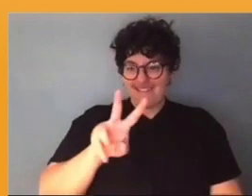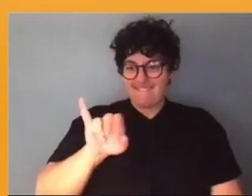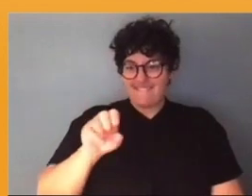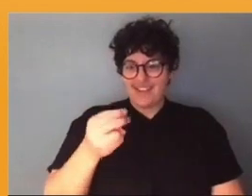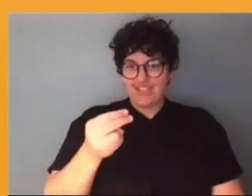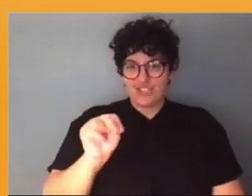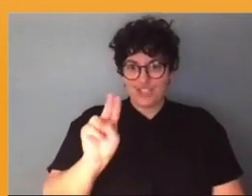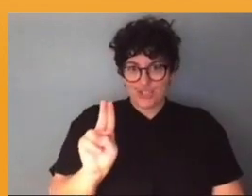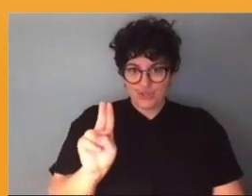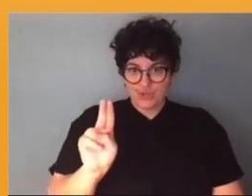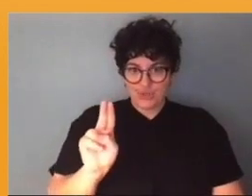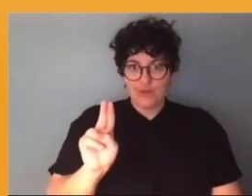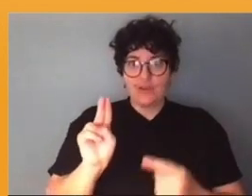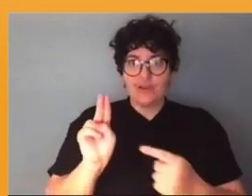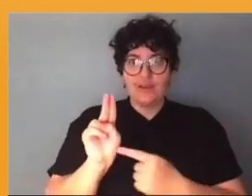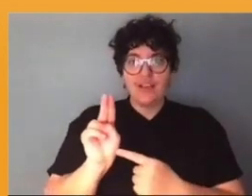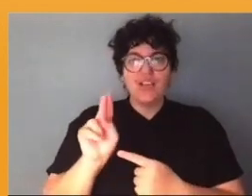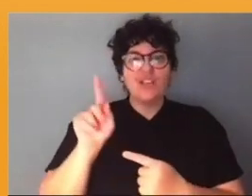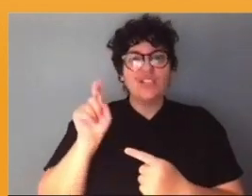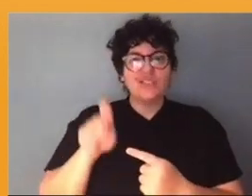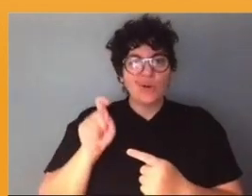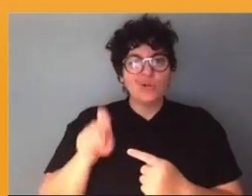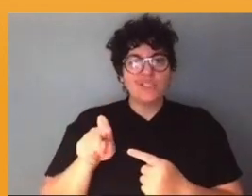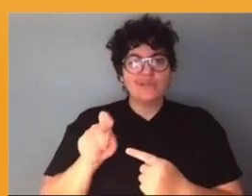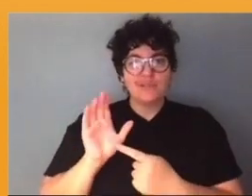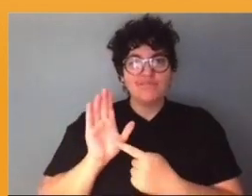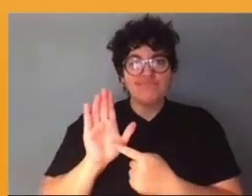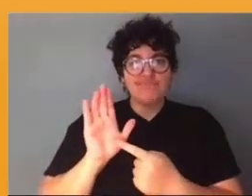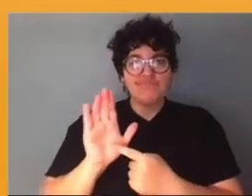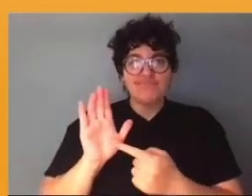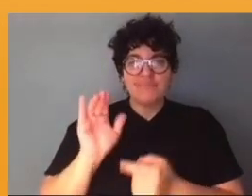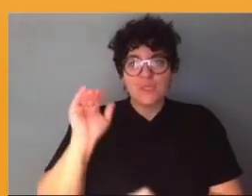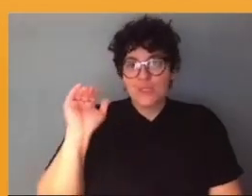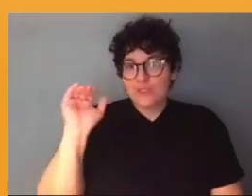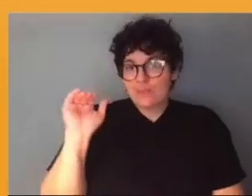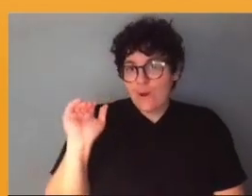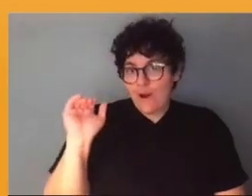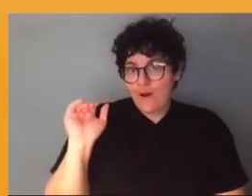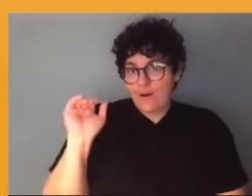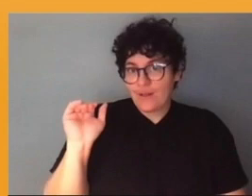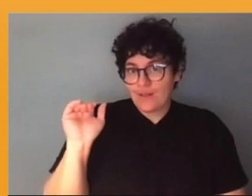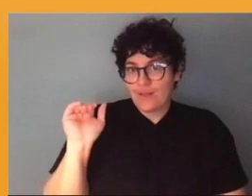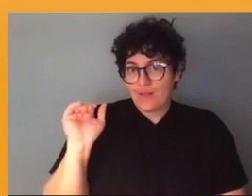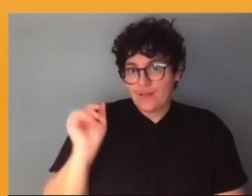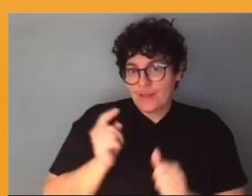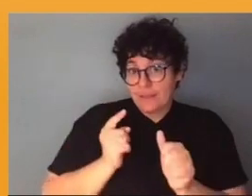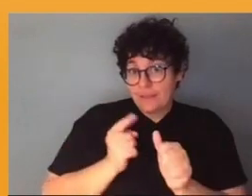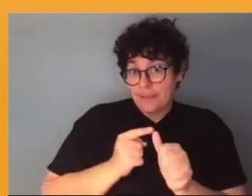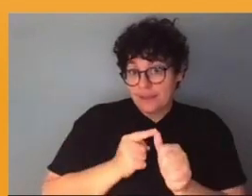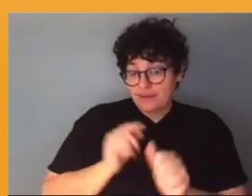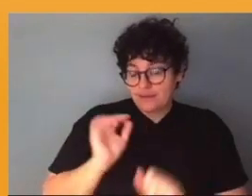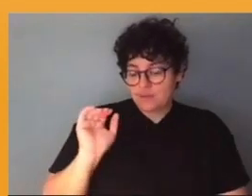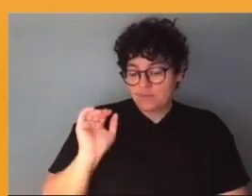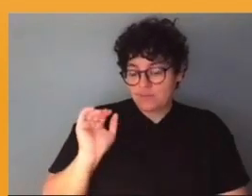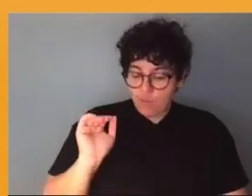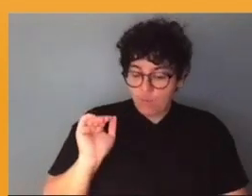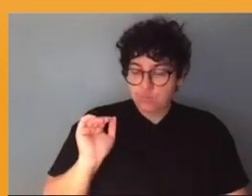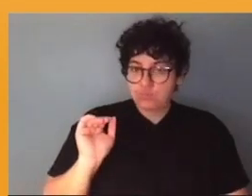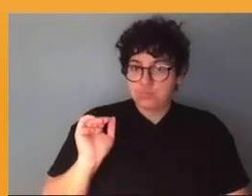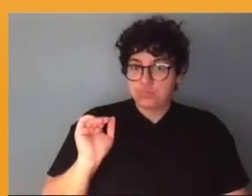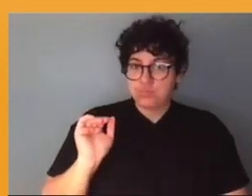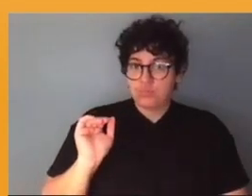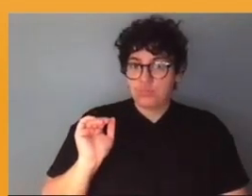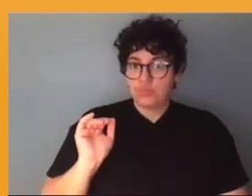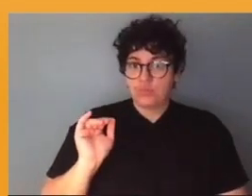is meant to be depicted as very, very small initially, until, you know, you can see